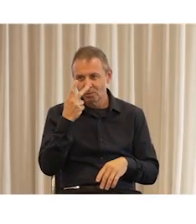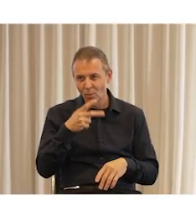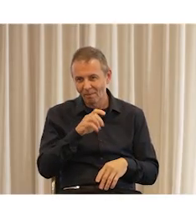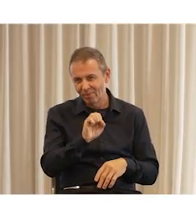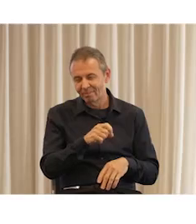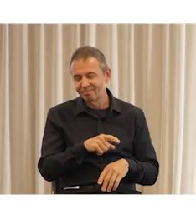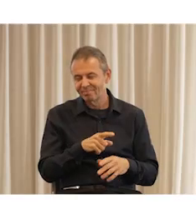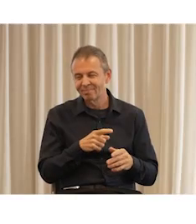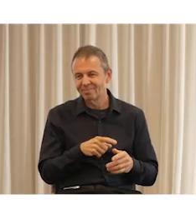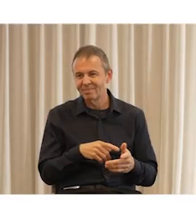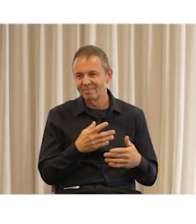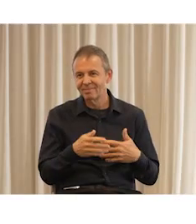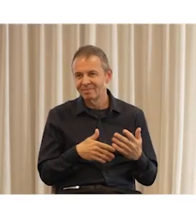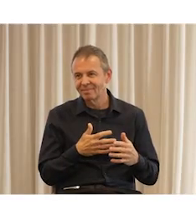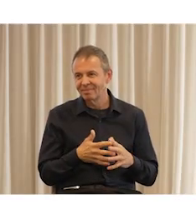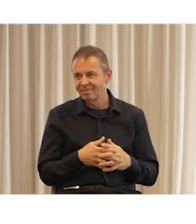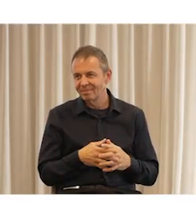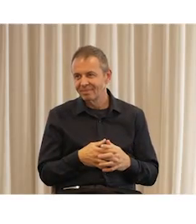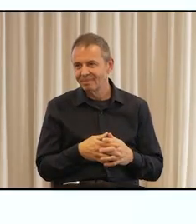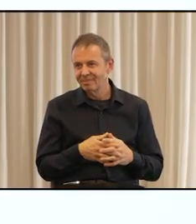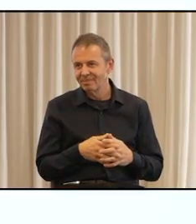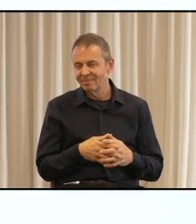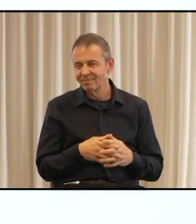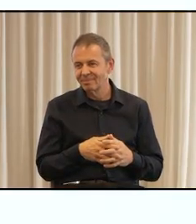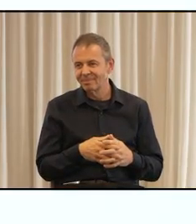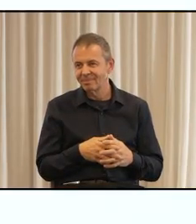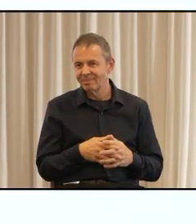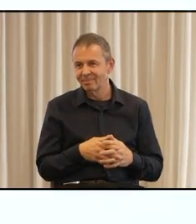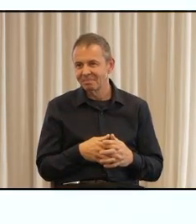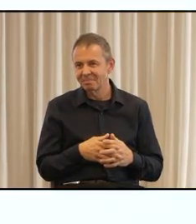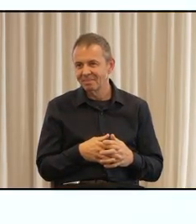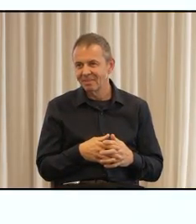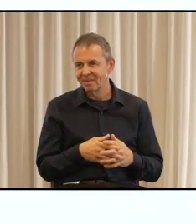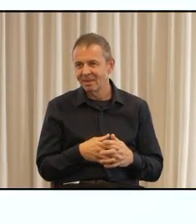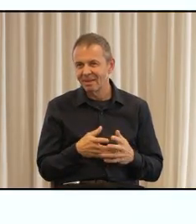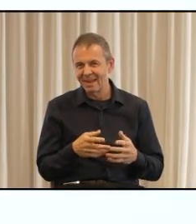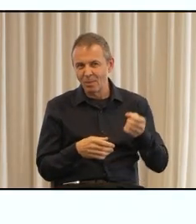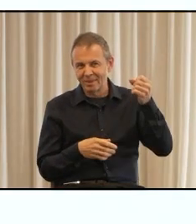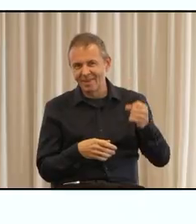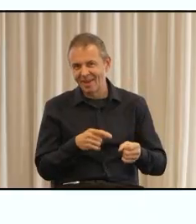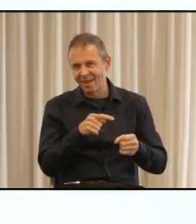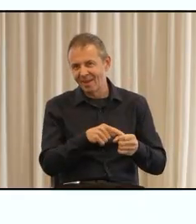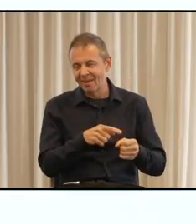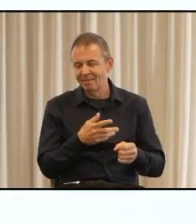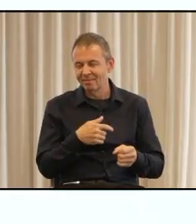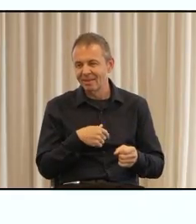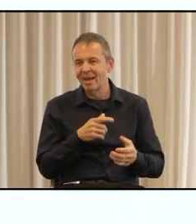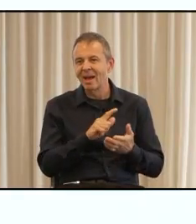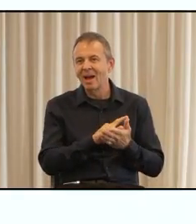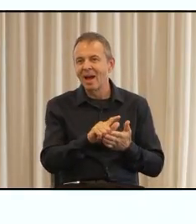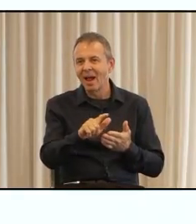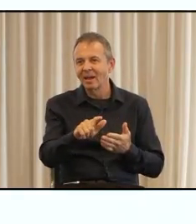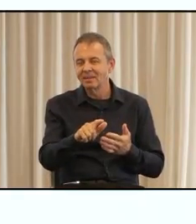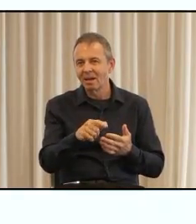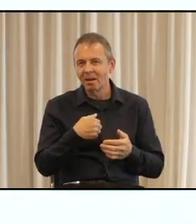You know, that's not sort of something you think about for 11 or 12-year-olds. So that just sat in the background. And so later on, obviously, we came to